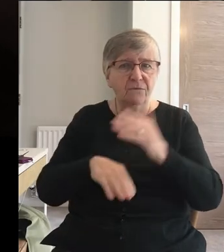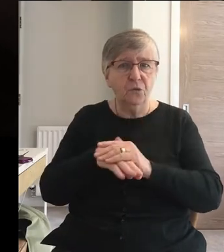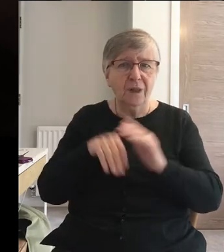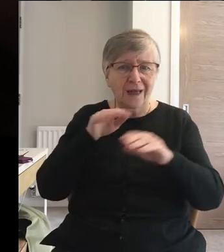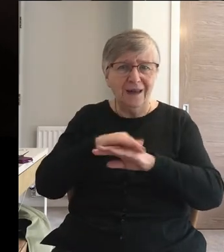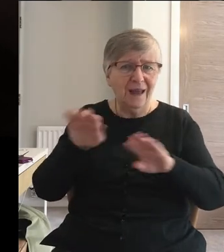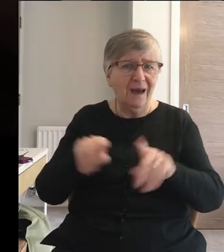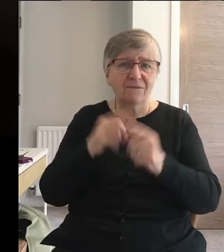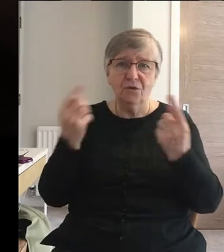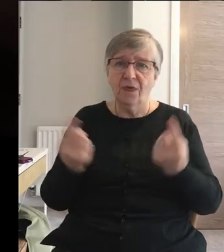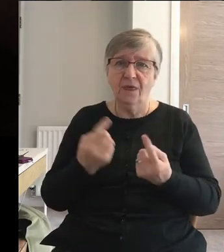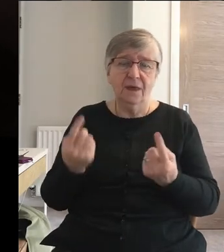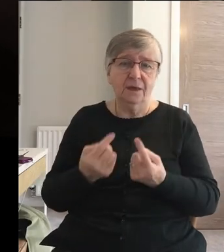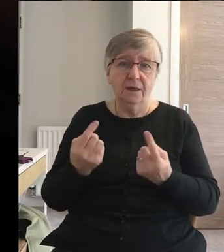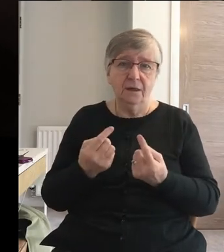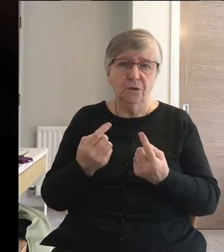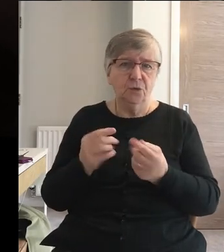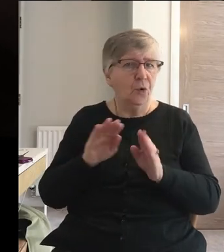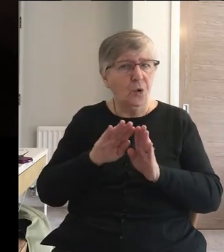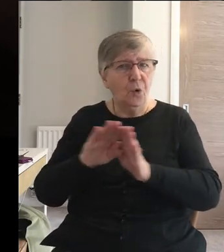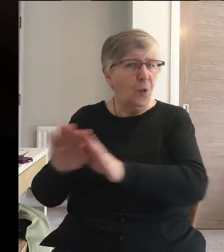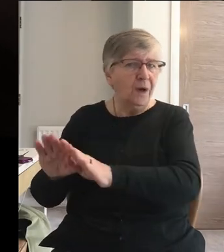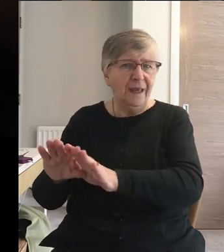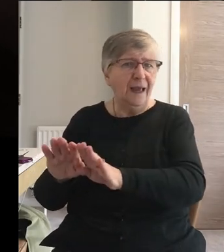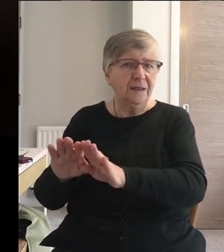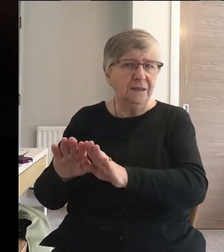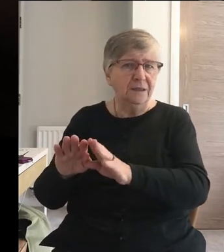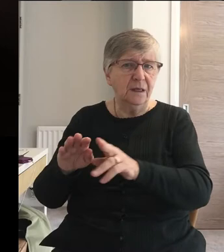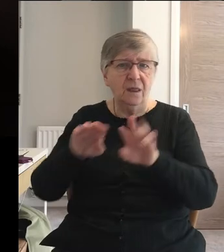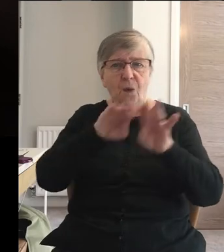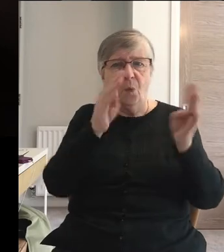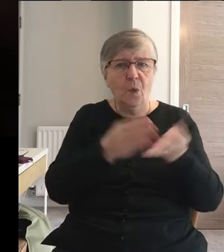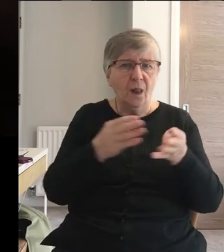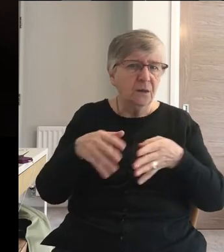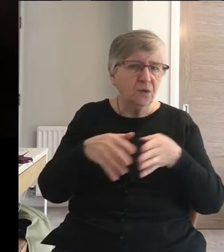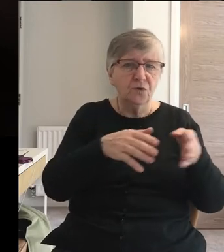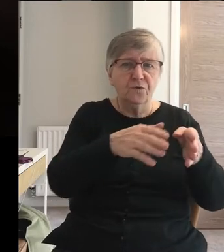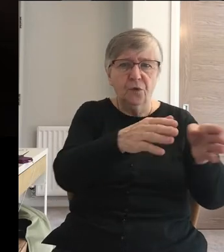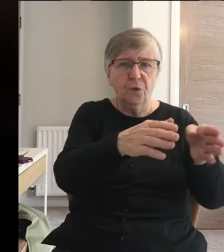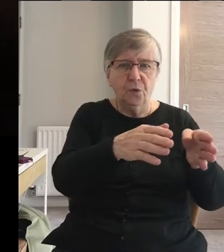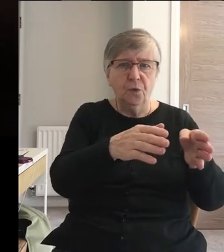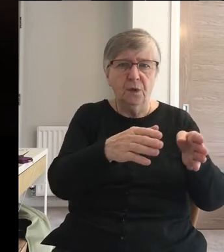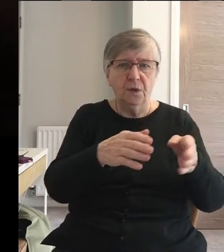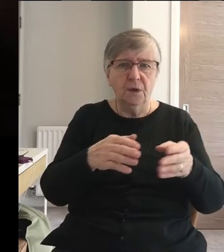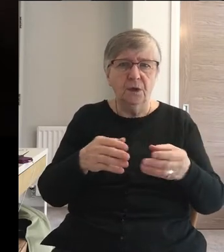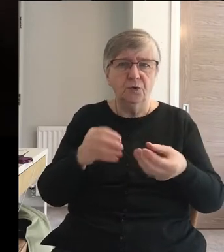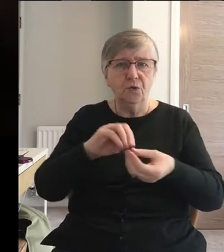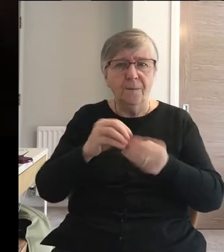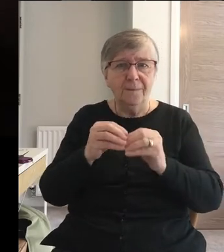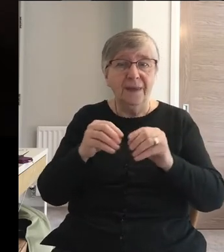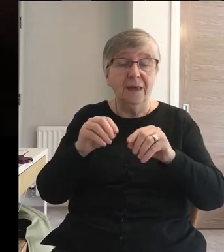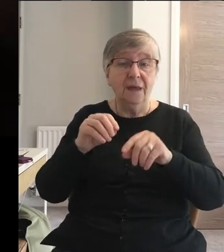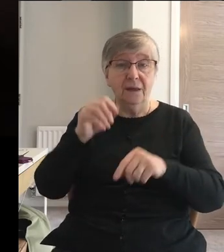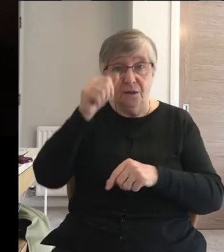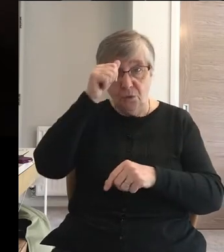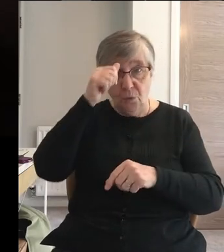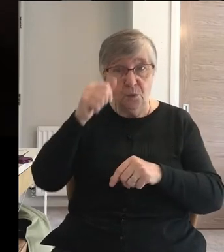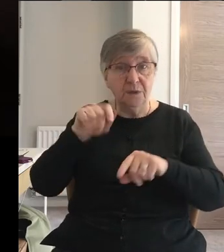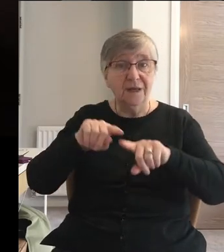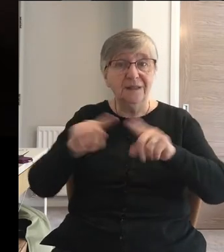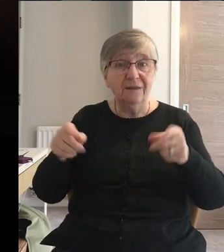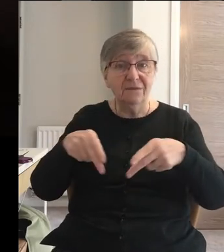all things, a concern to go against the flow, a concern to make known not just a different